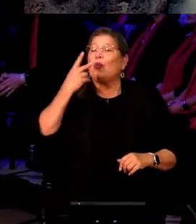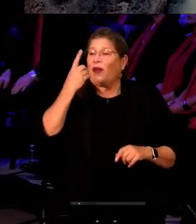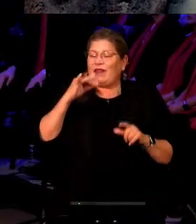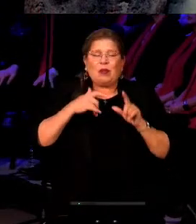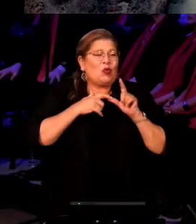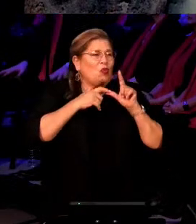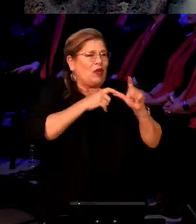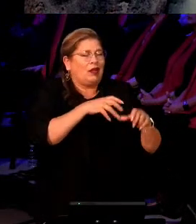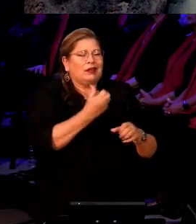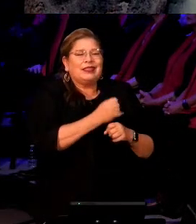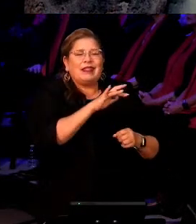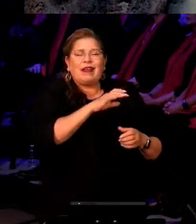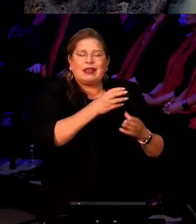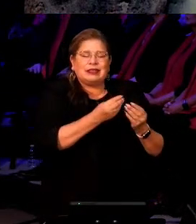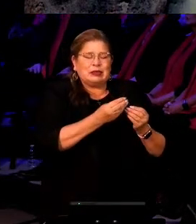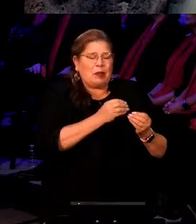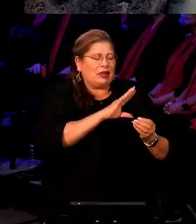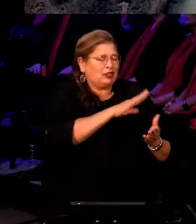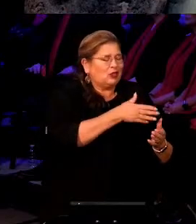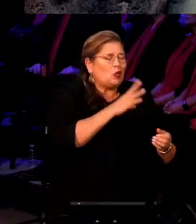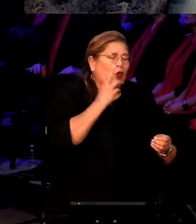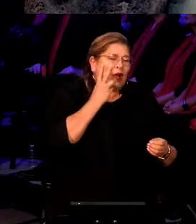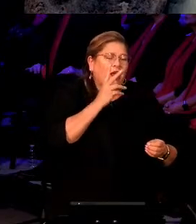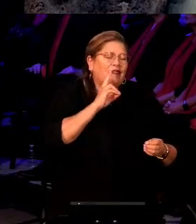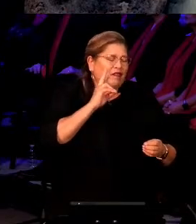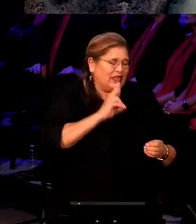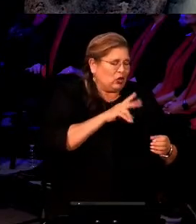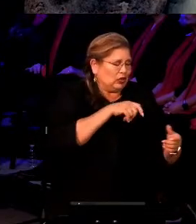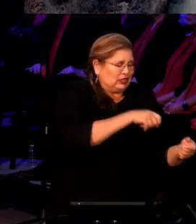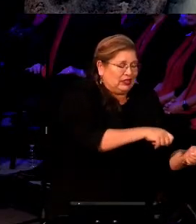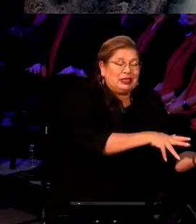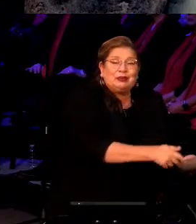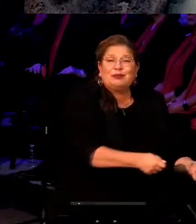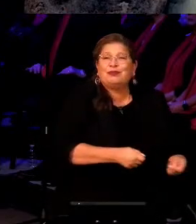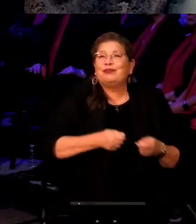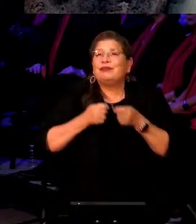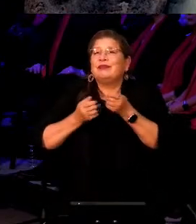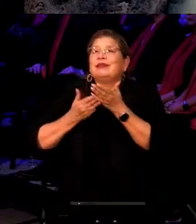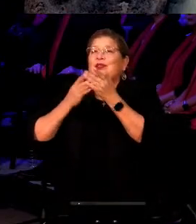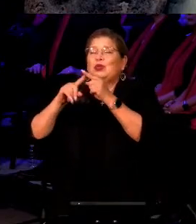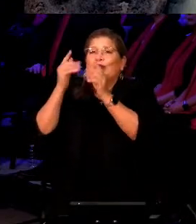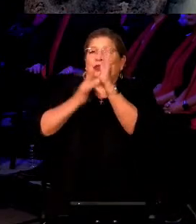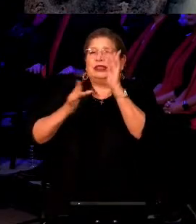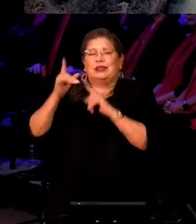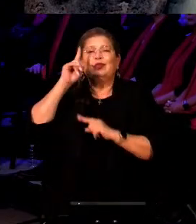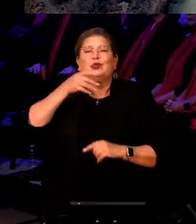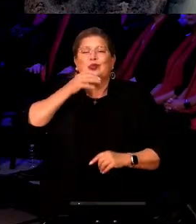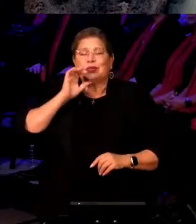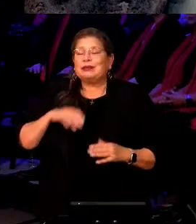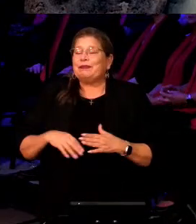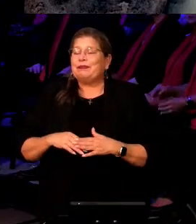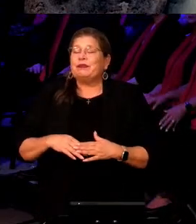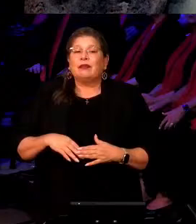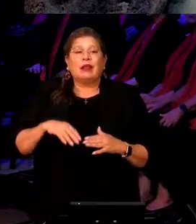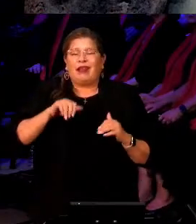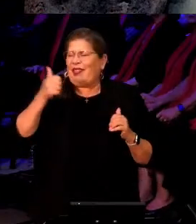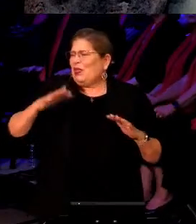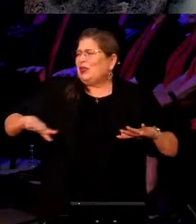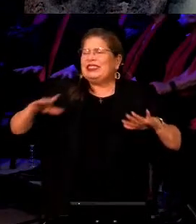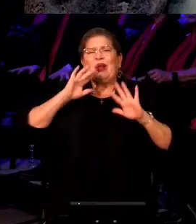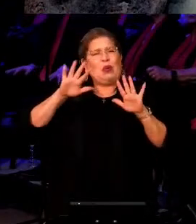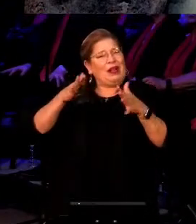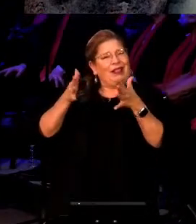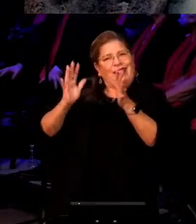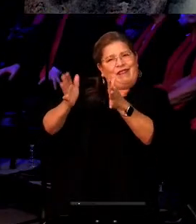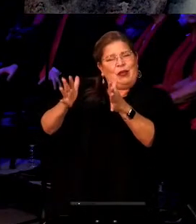a sponge. He filled it with wine vinegar and put it on a stick and offered it to Jesus to drink. The rest said, 'Now leave him alone. Let's see